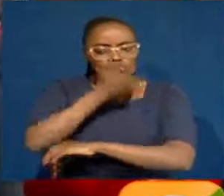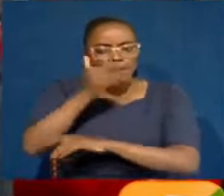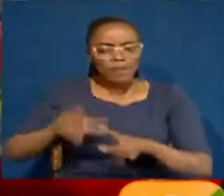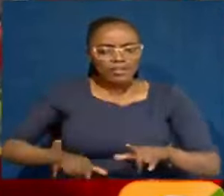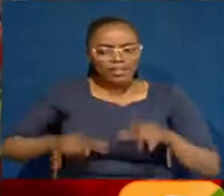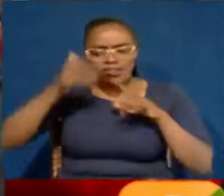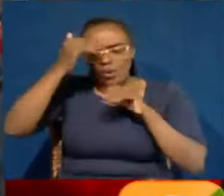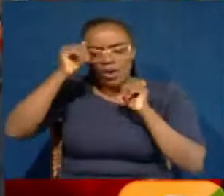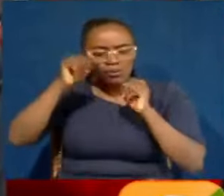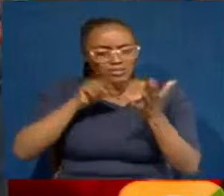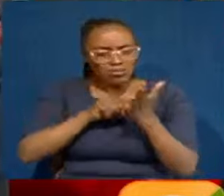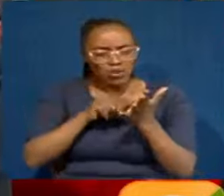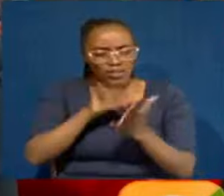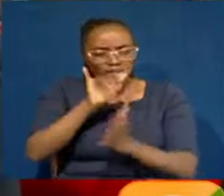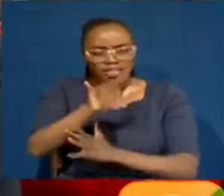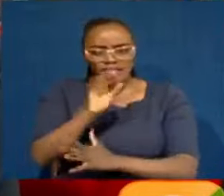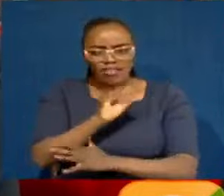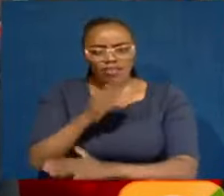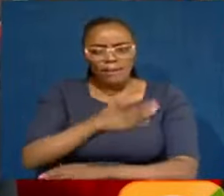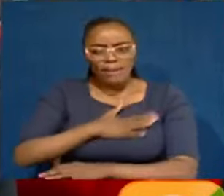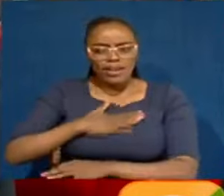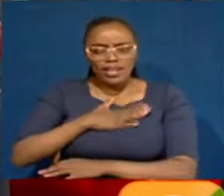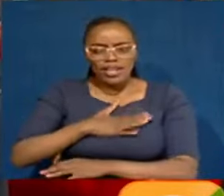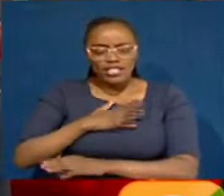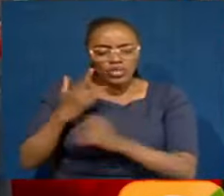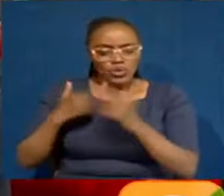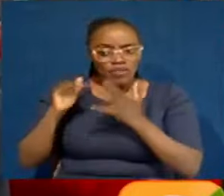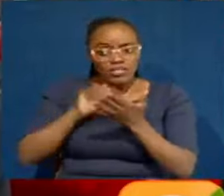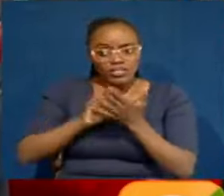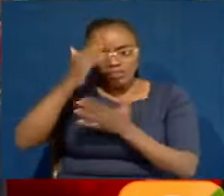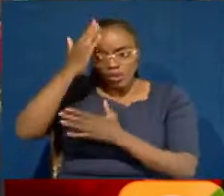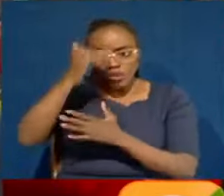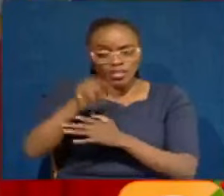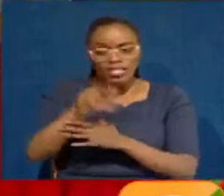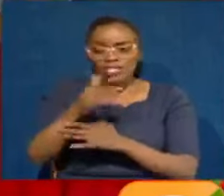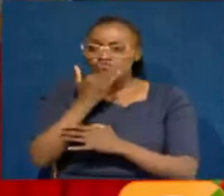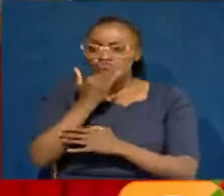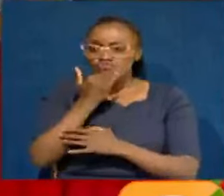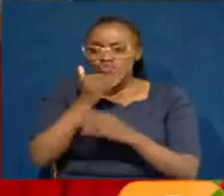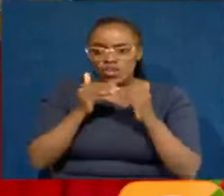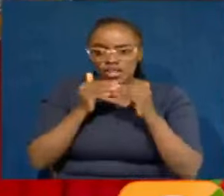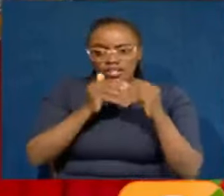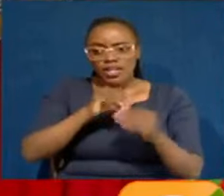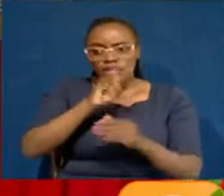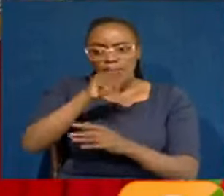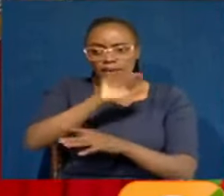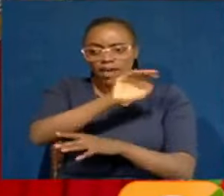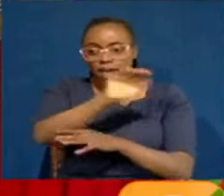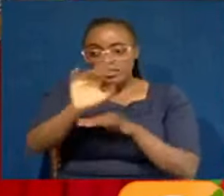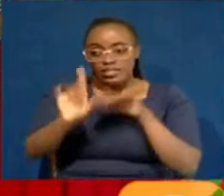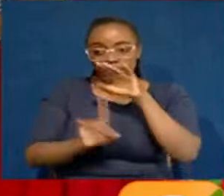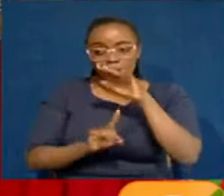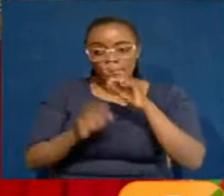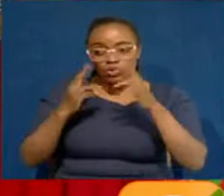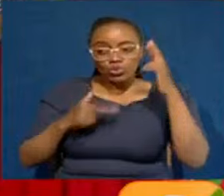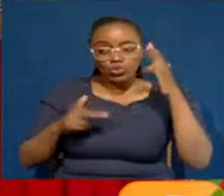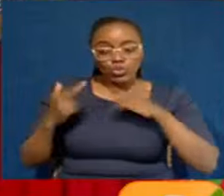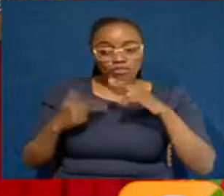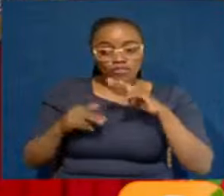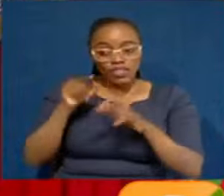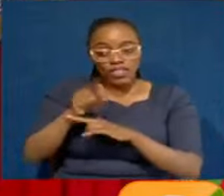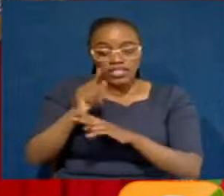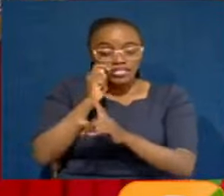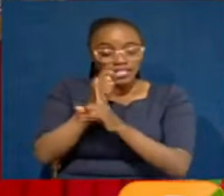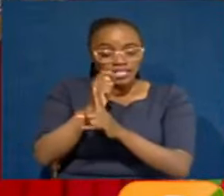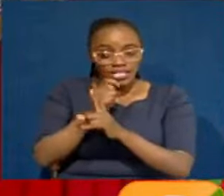not that they can afford it. So can you please relook, because it's very misleading. MPs asking the ministry to review that means testing